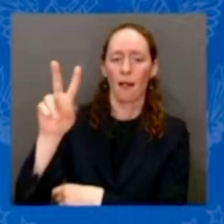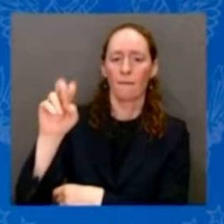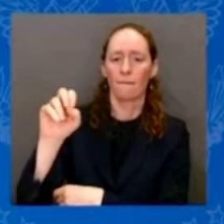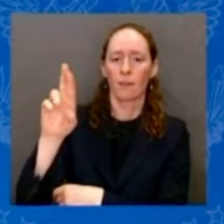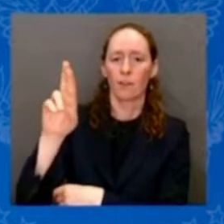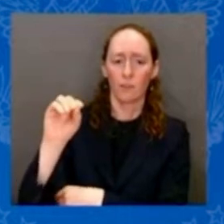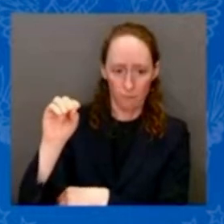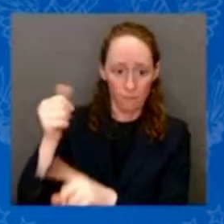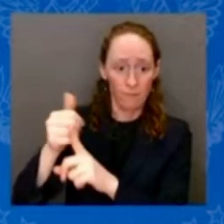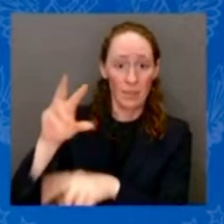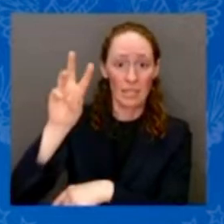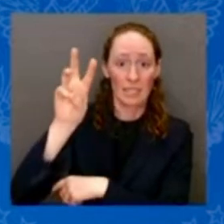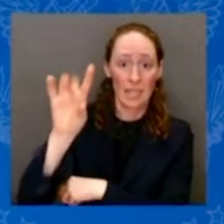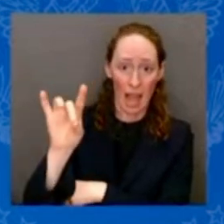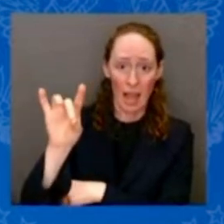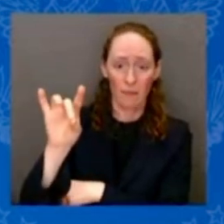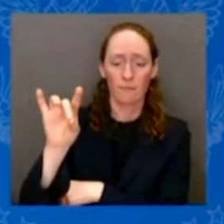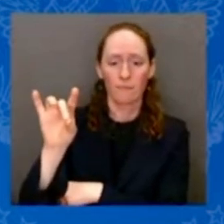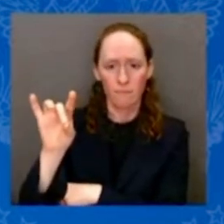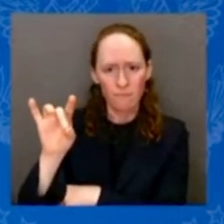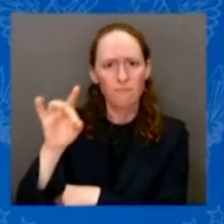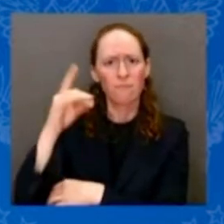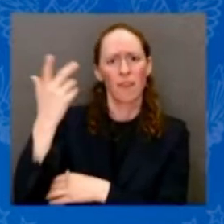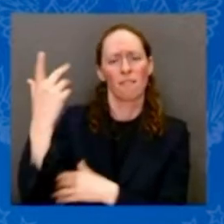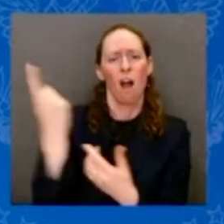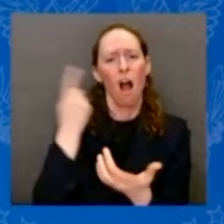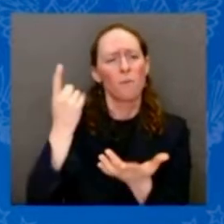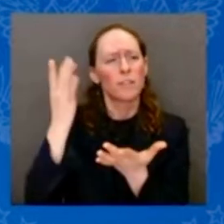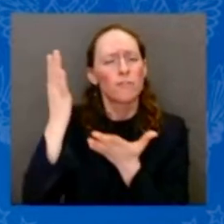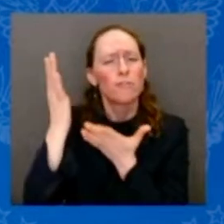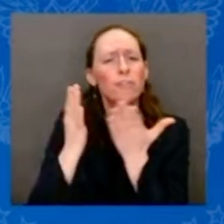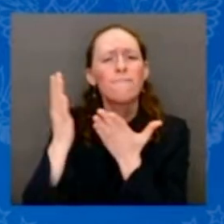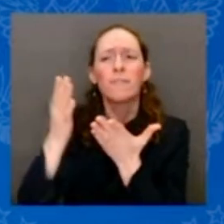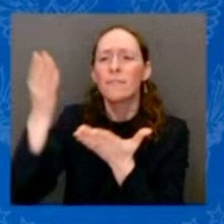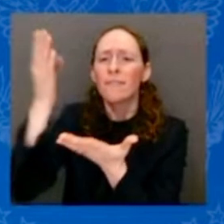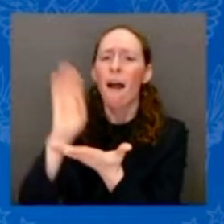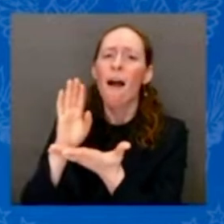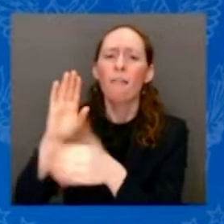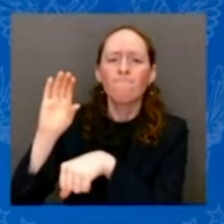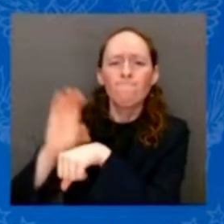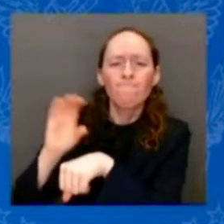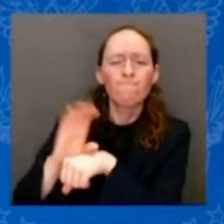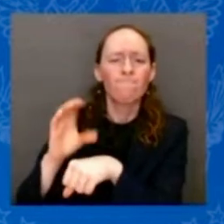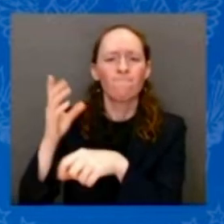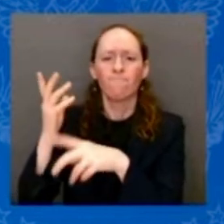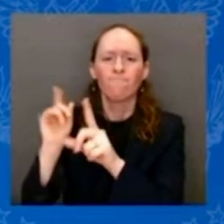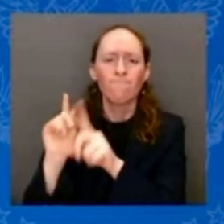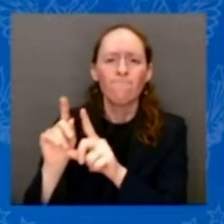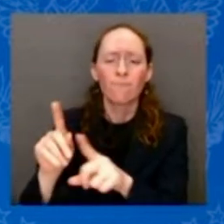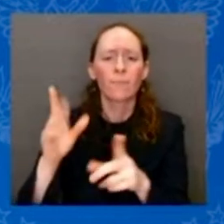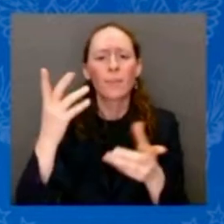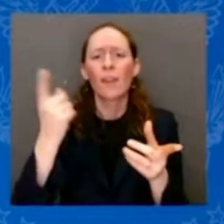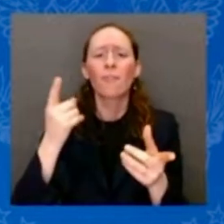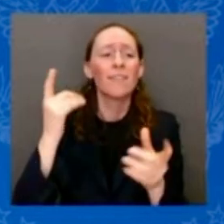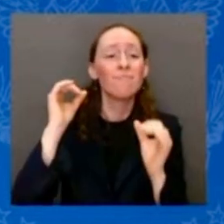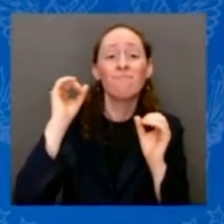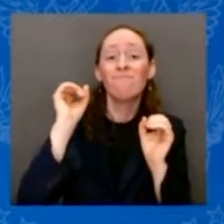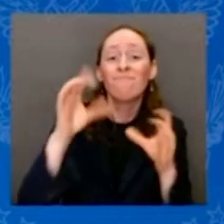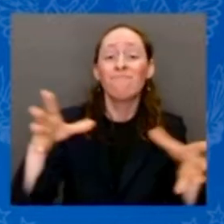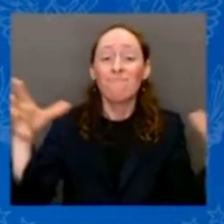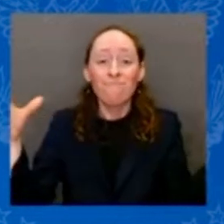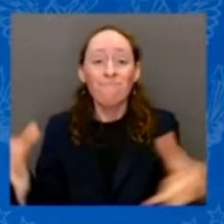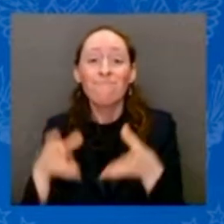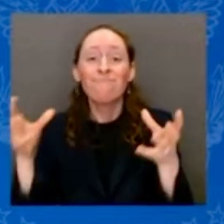party, storyteller, who made the whole room laugh, a man devoted to his children and his